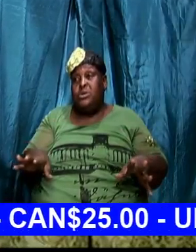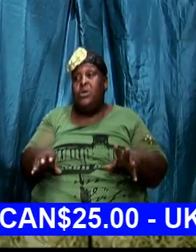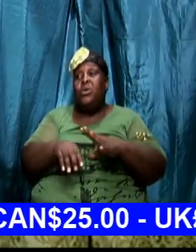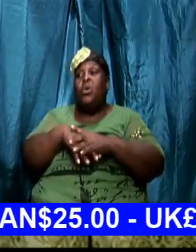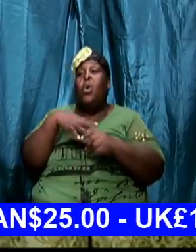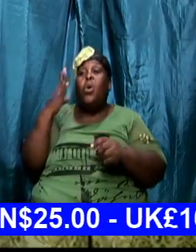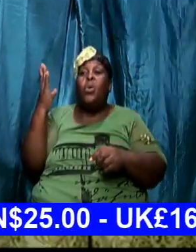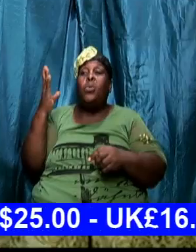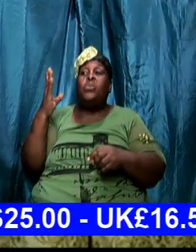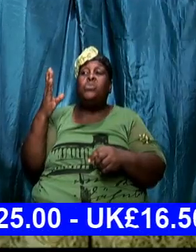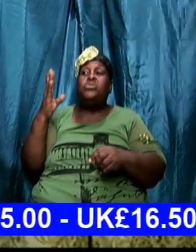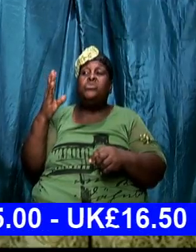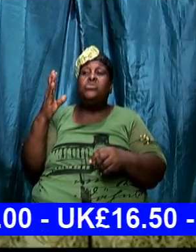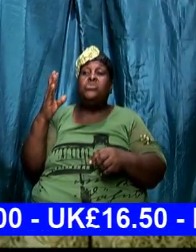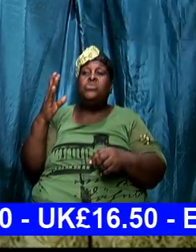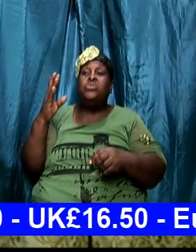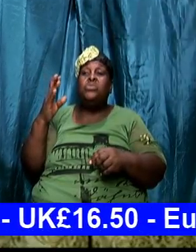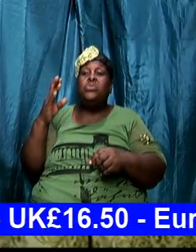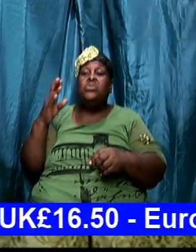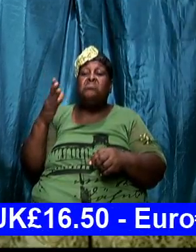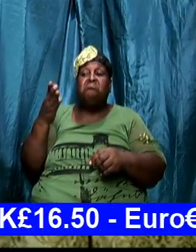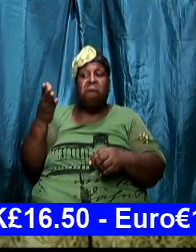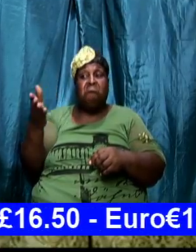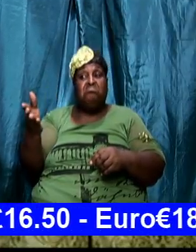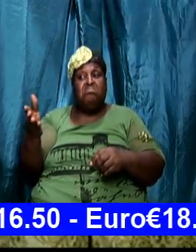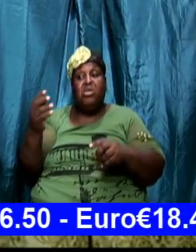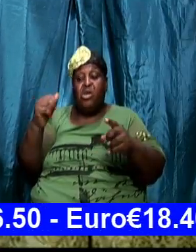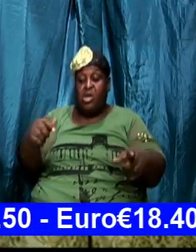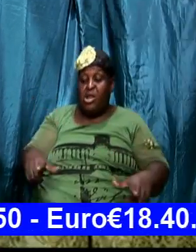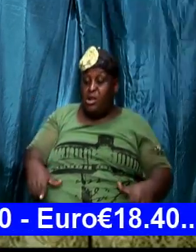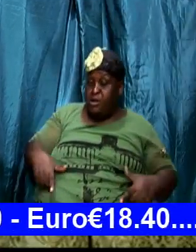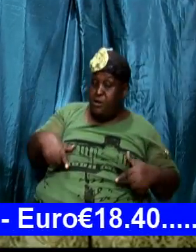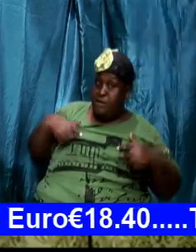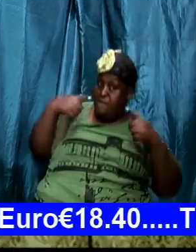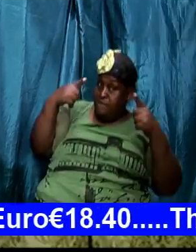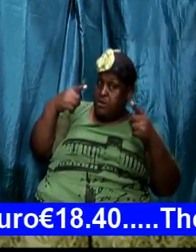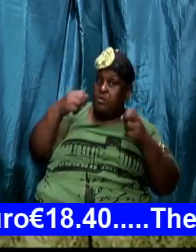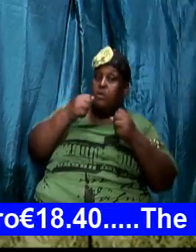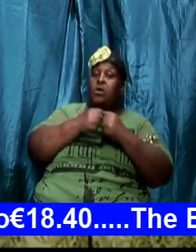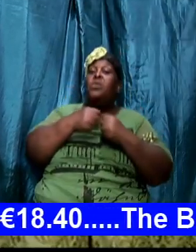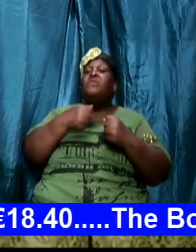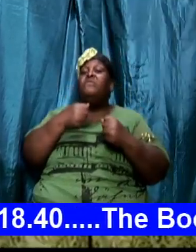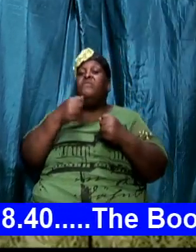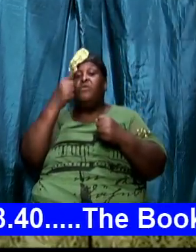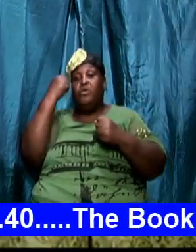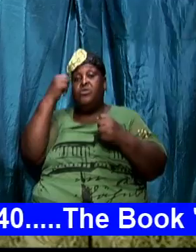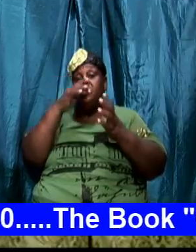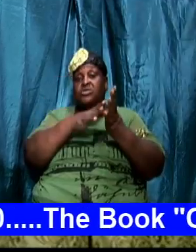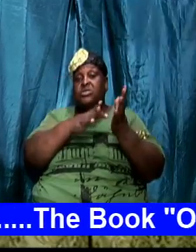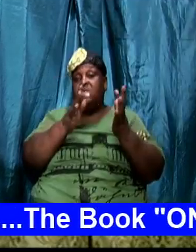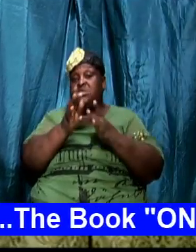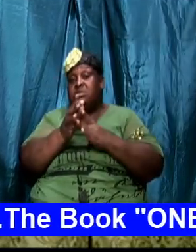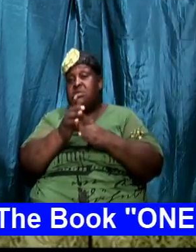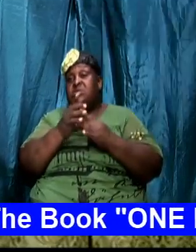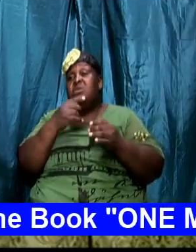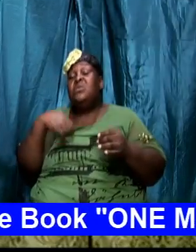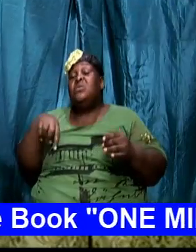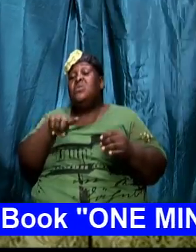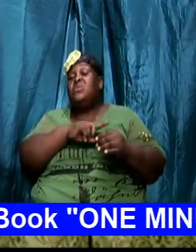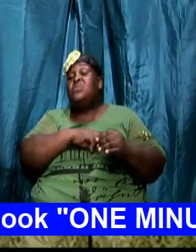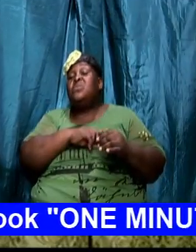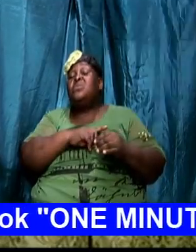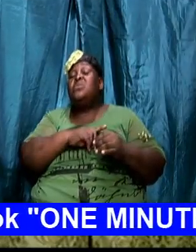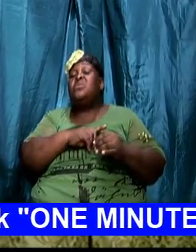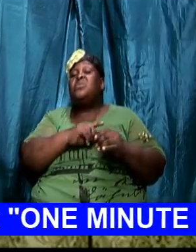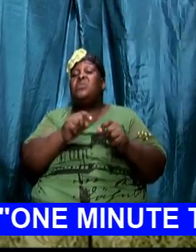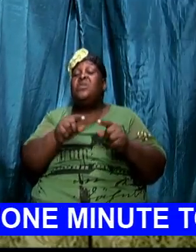out on their walk with God, we are going to find that